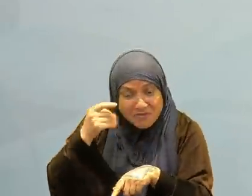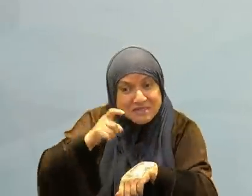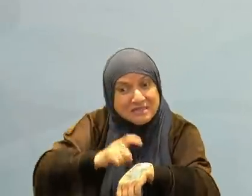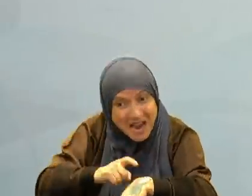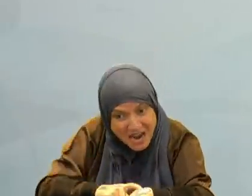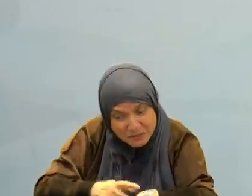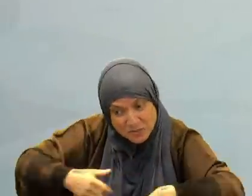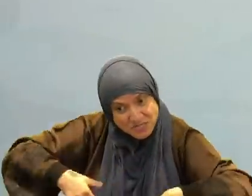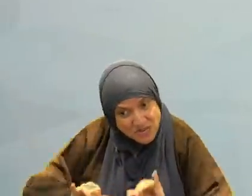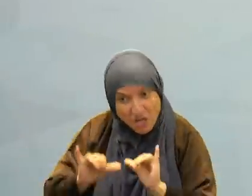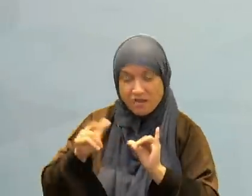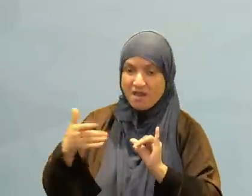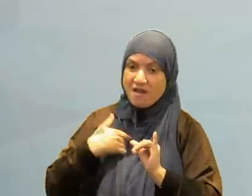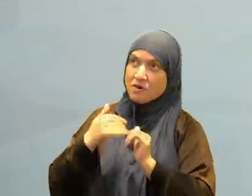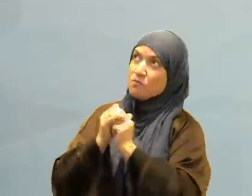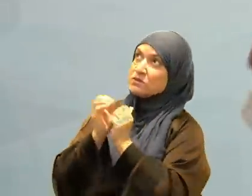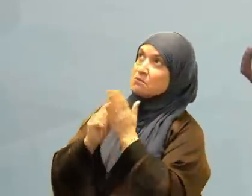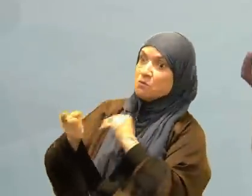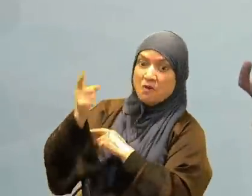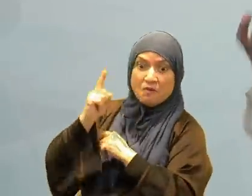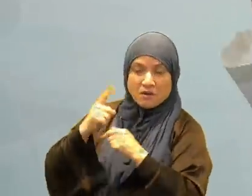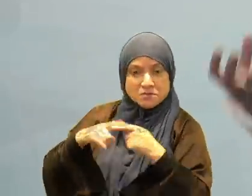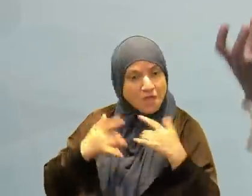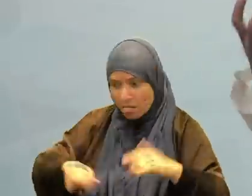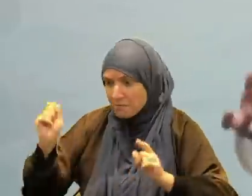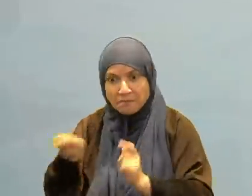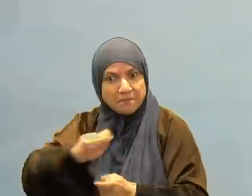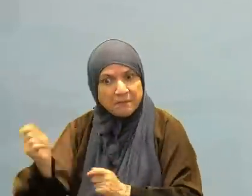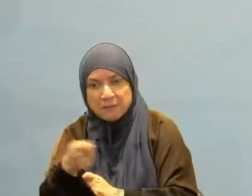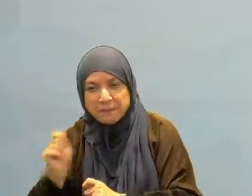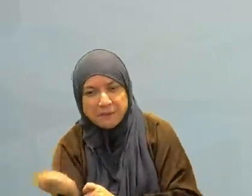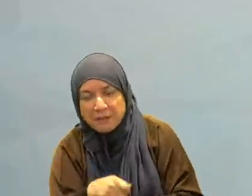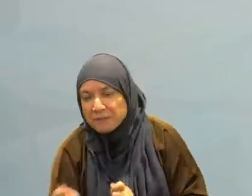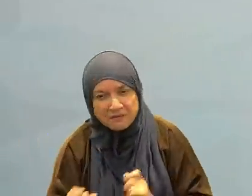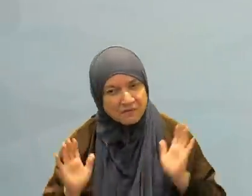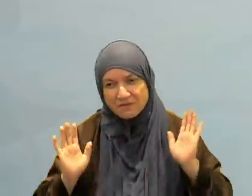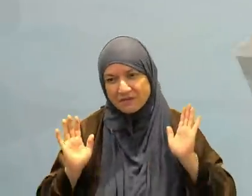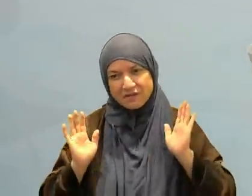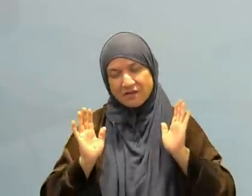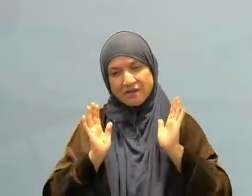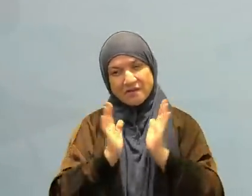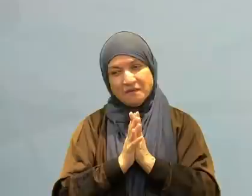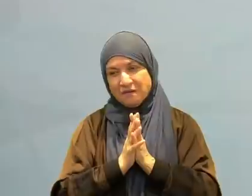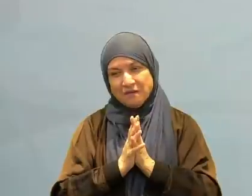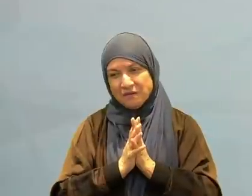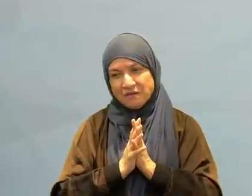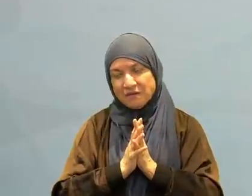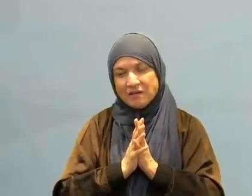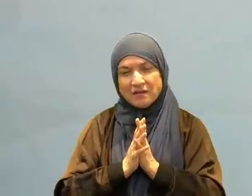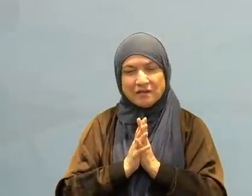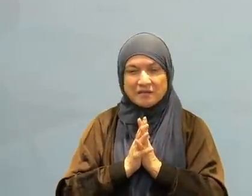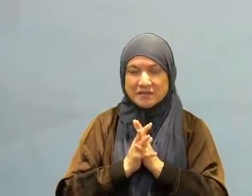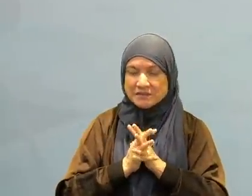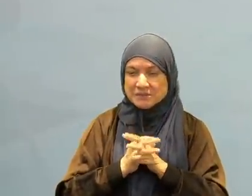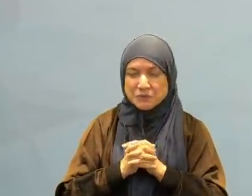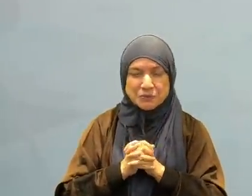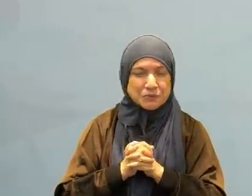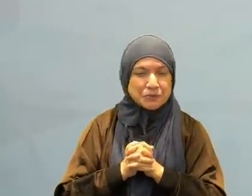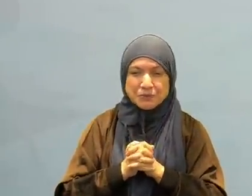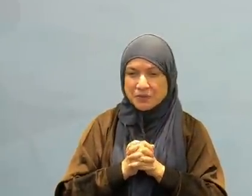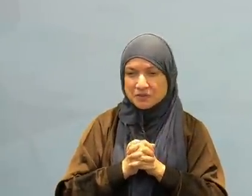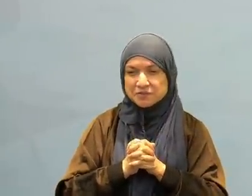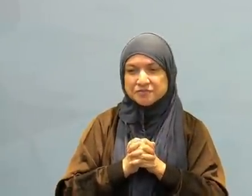grief than the scene of Masjid al-Aqsa and the windows literally being broken and